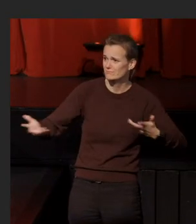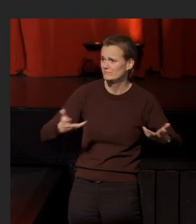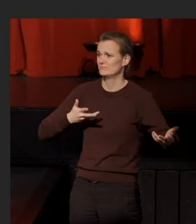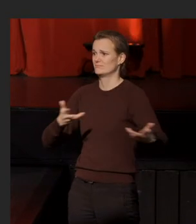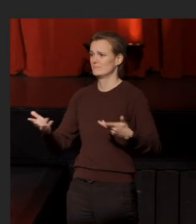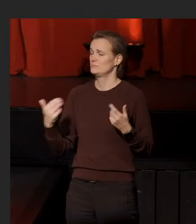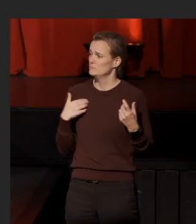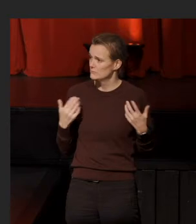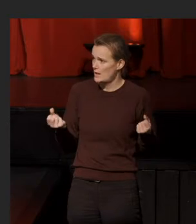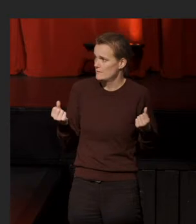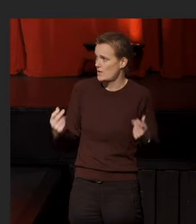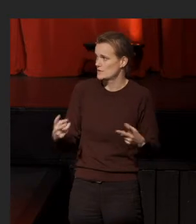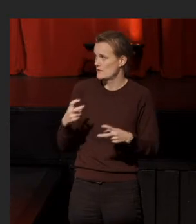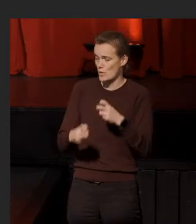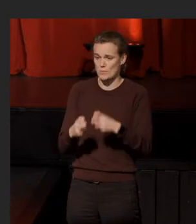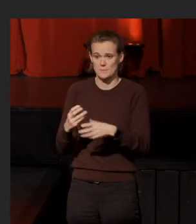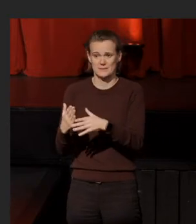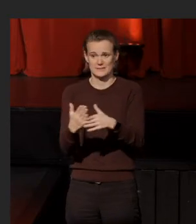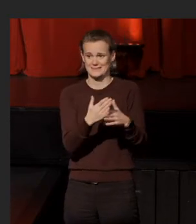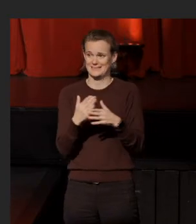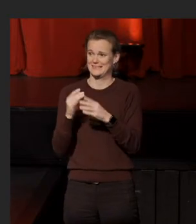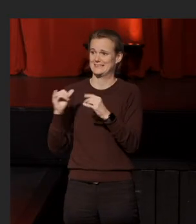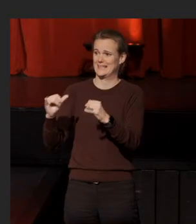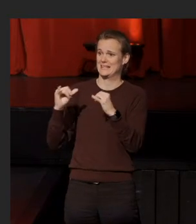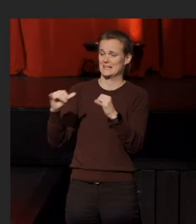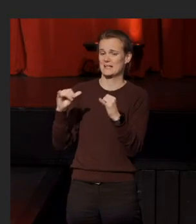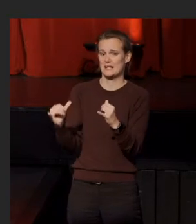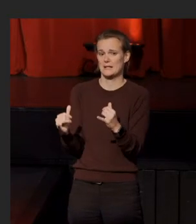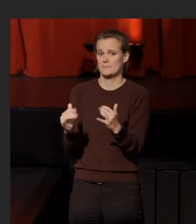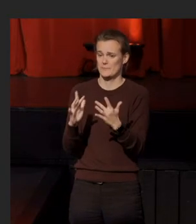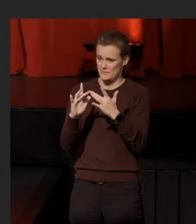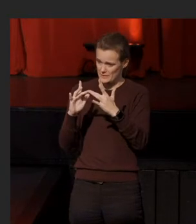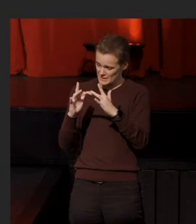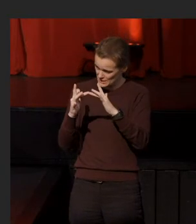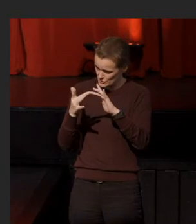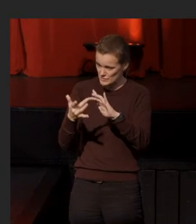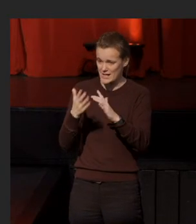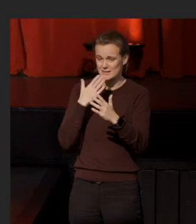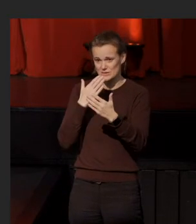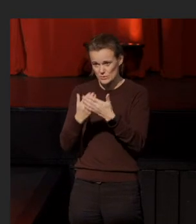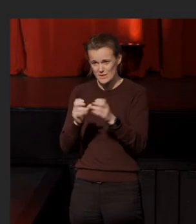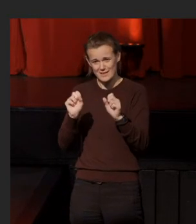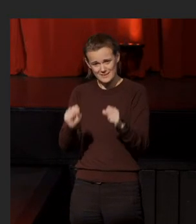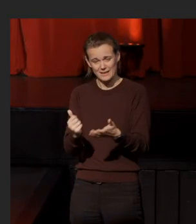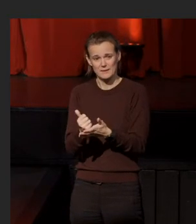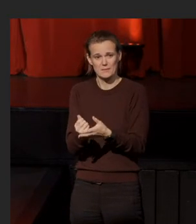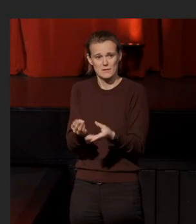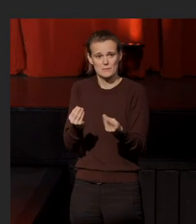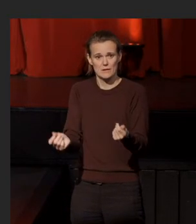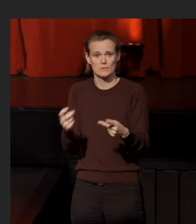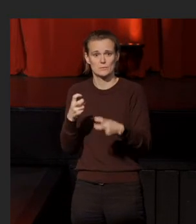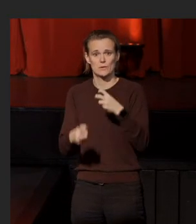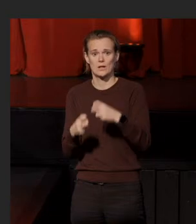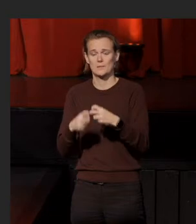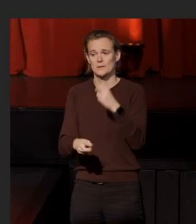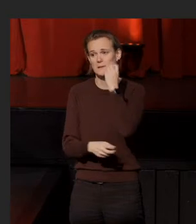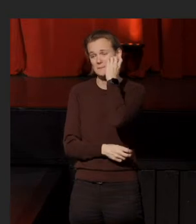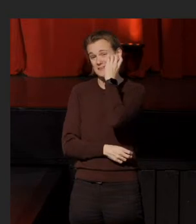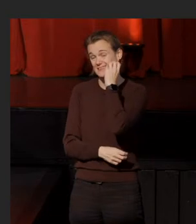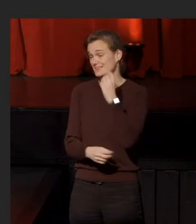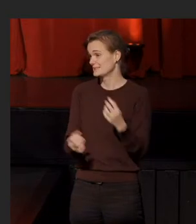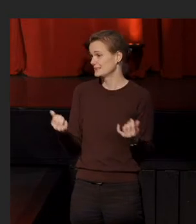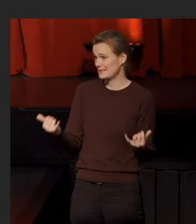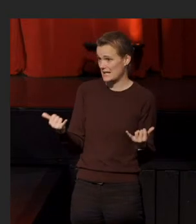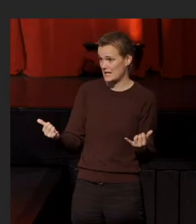shared problems on this planet. We're going to need something like the internet to solve those shared problems. But the one we have now,